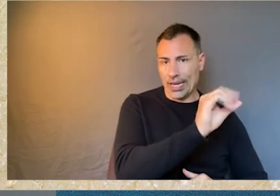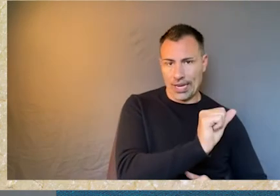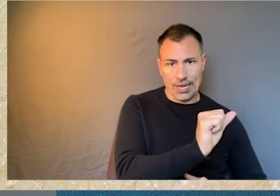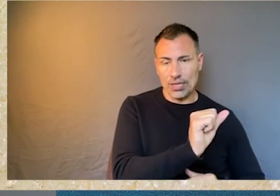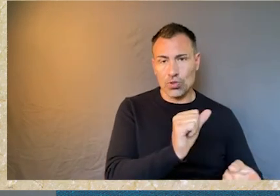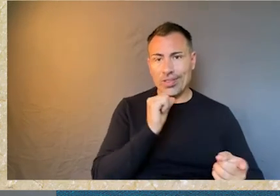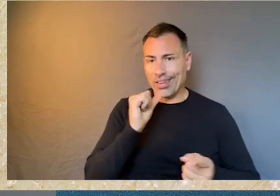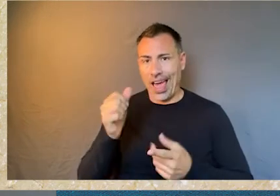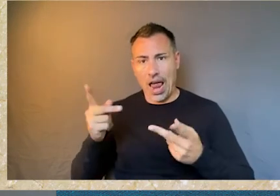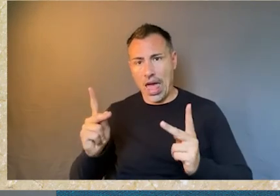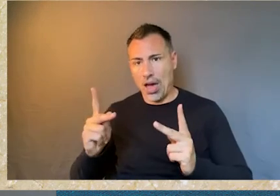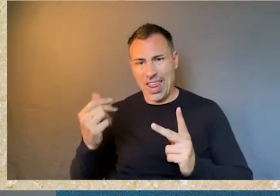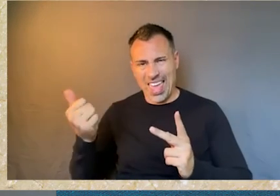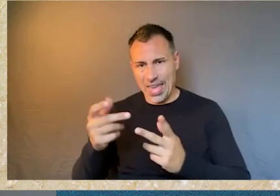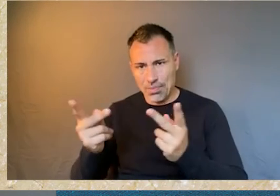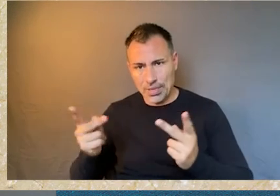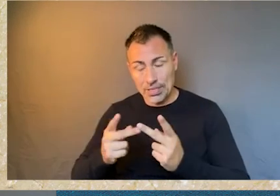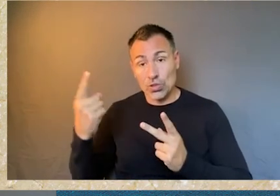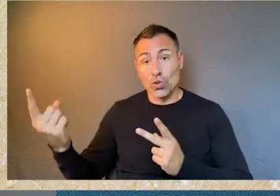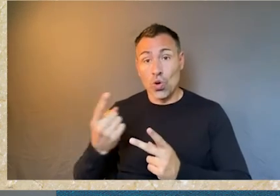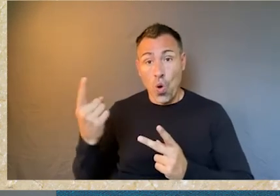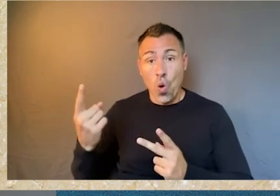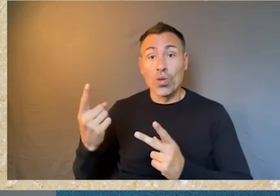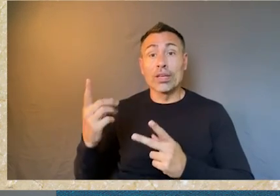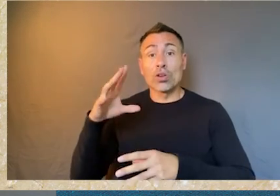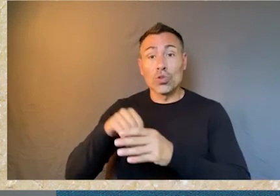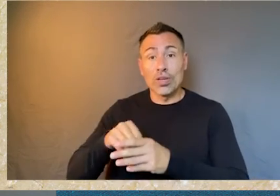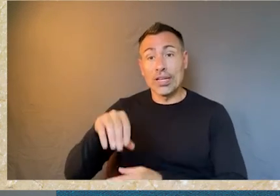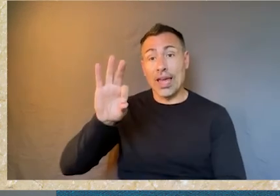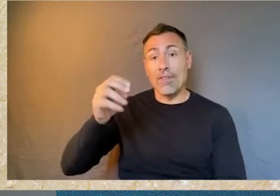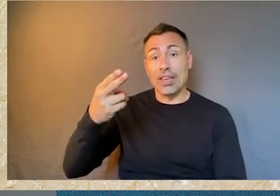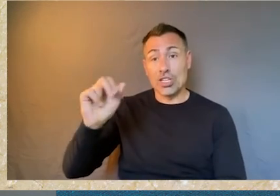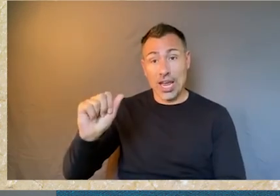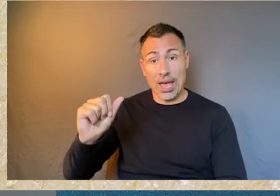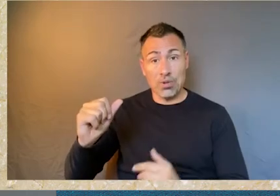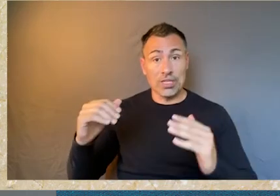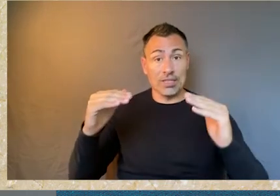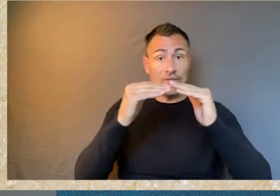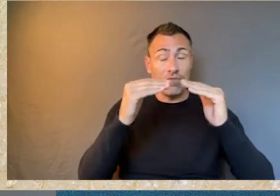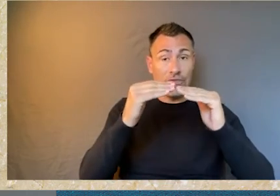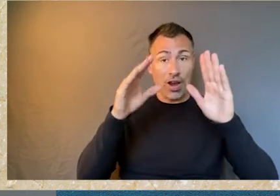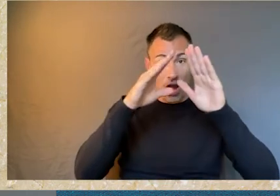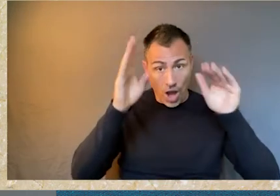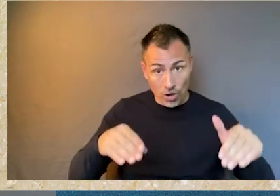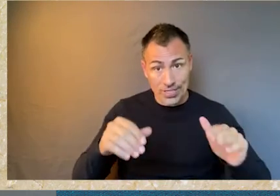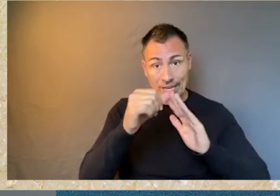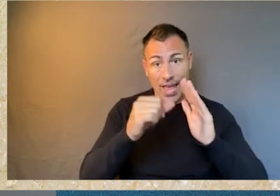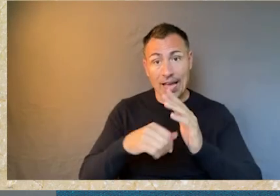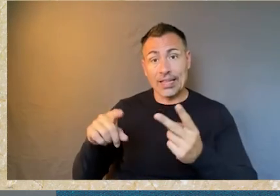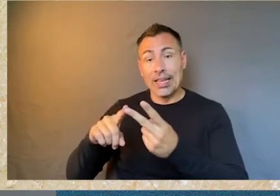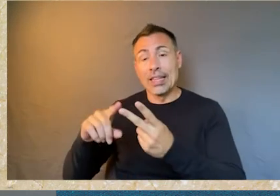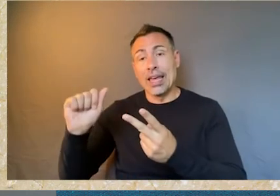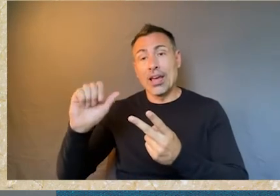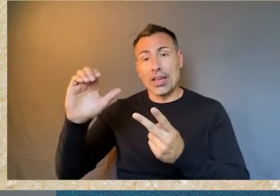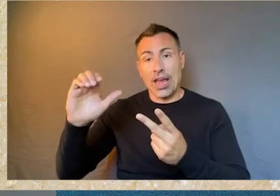allowed anywhere. They're only covered by the Fair Housing Act and the Air Carrier Access Act, which is why they can be where people